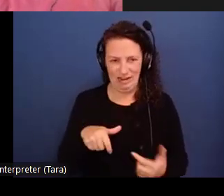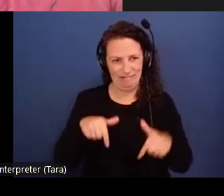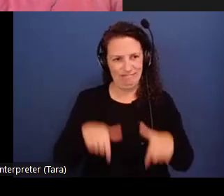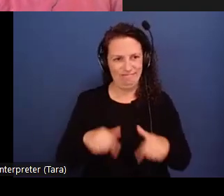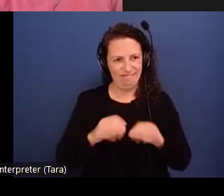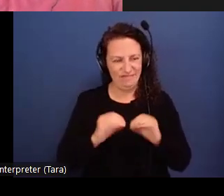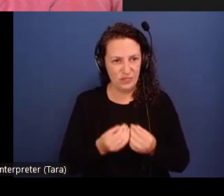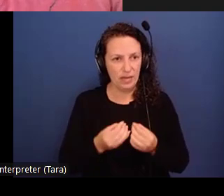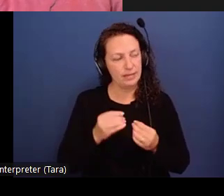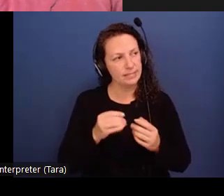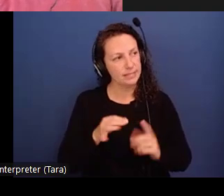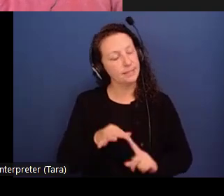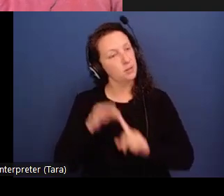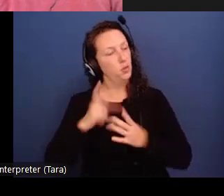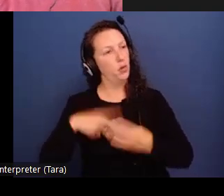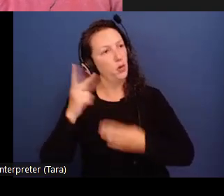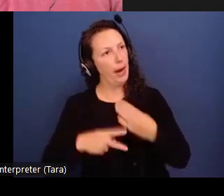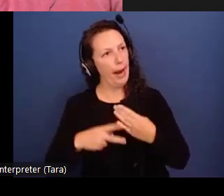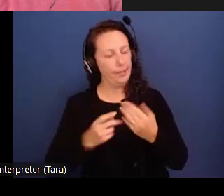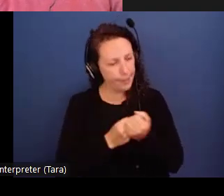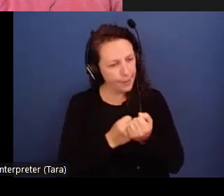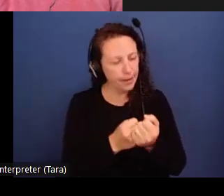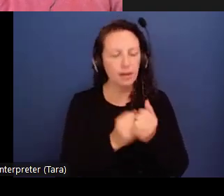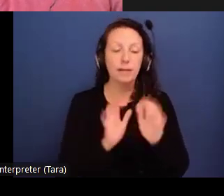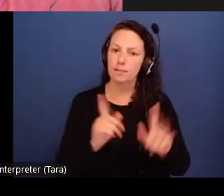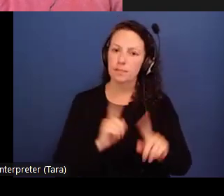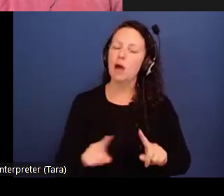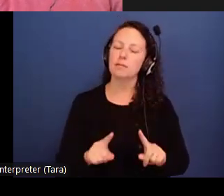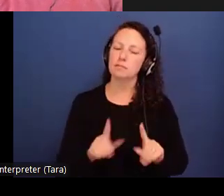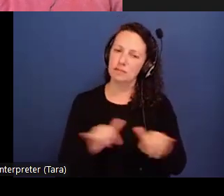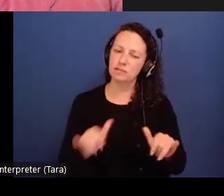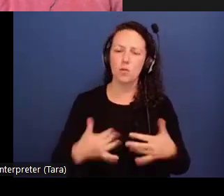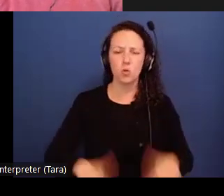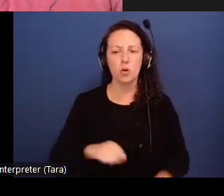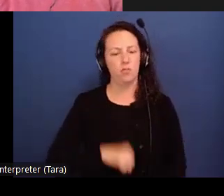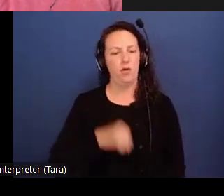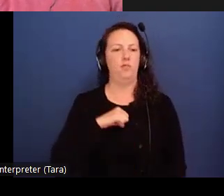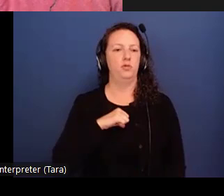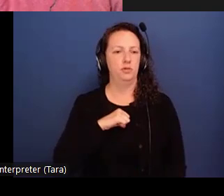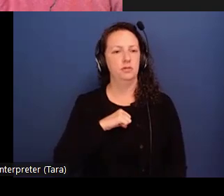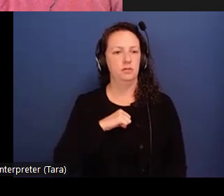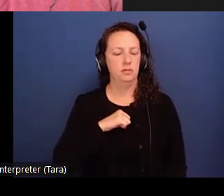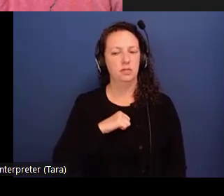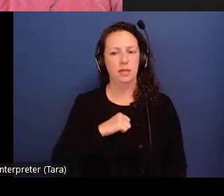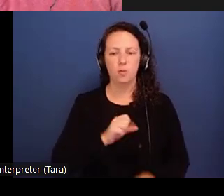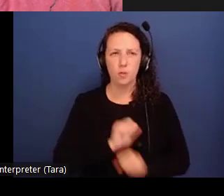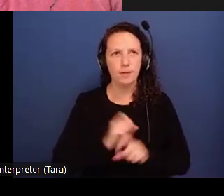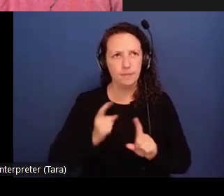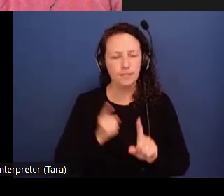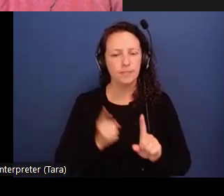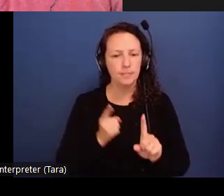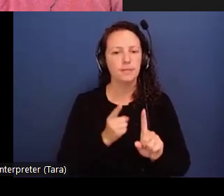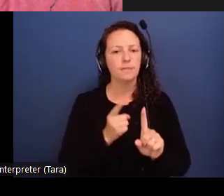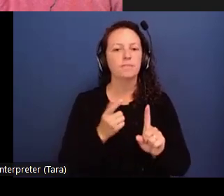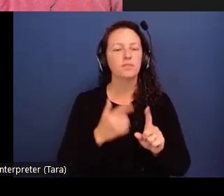differentiation programs, but it still makes us very proud that even though we're working towards building